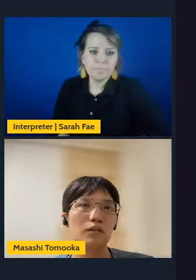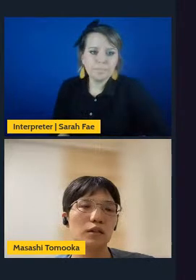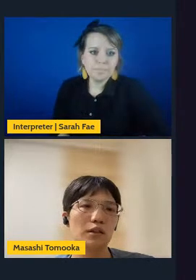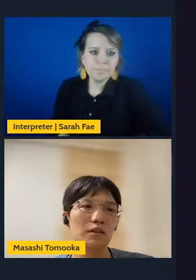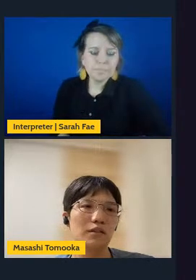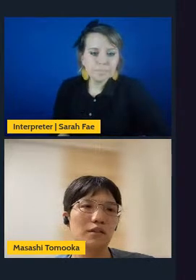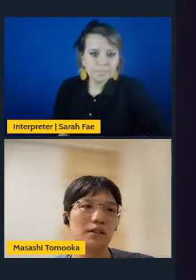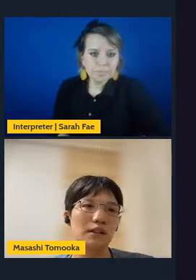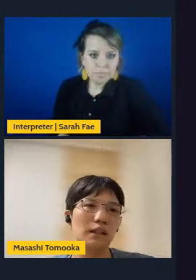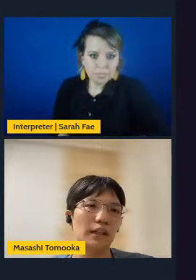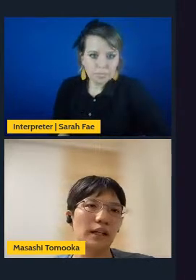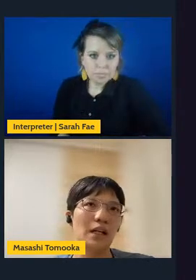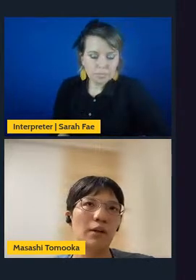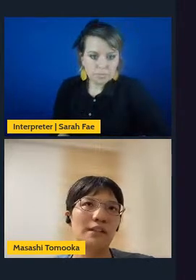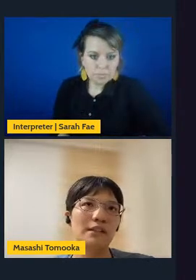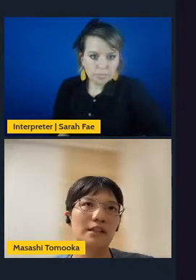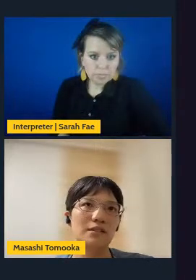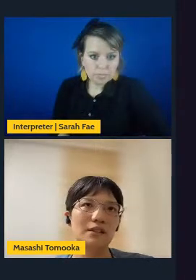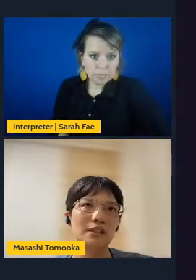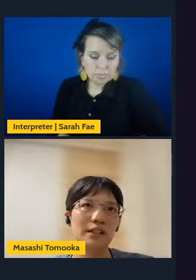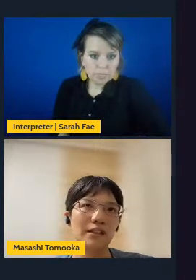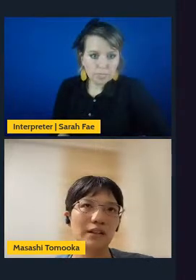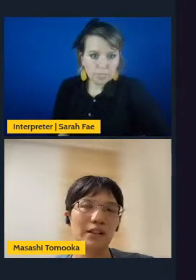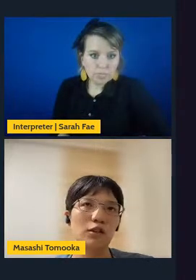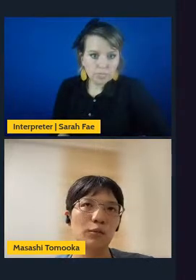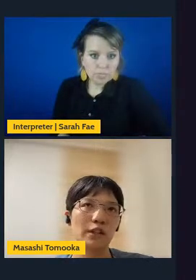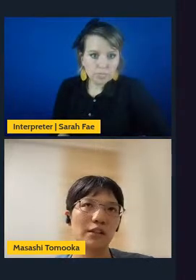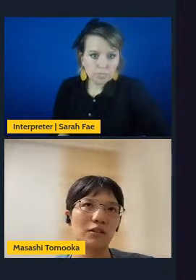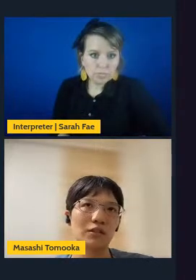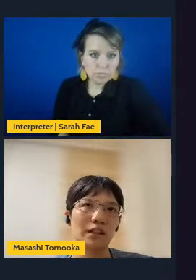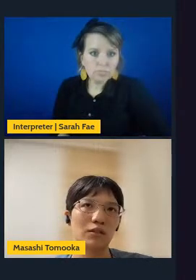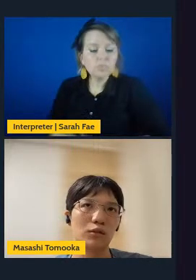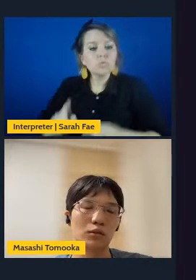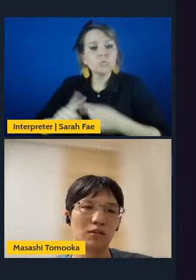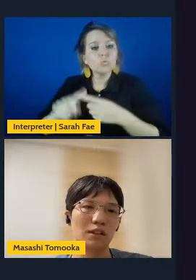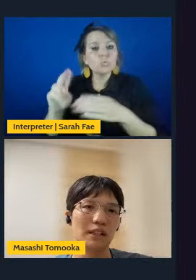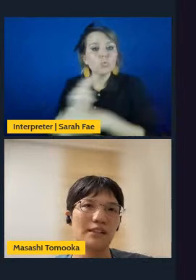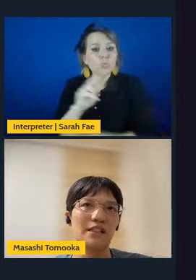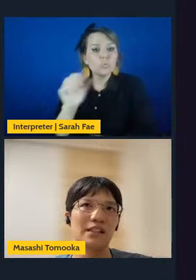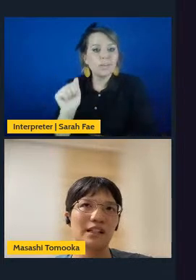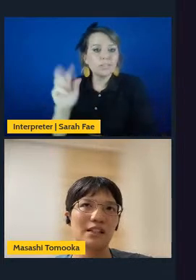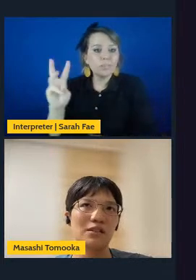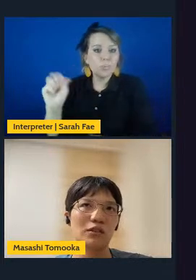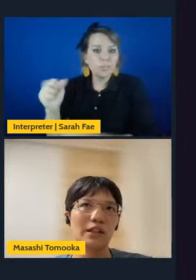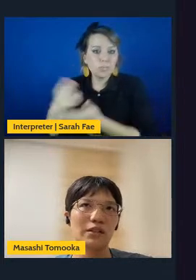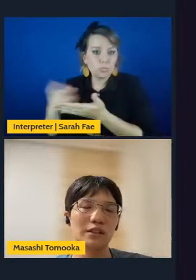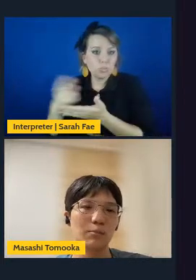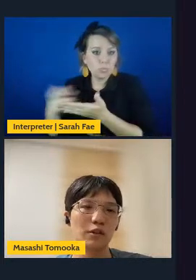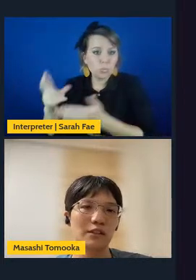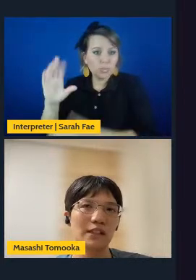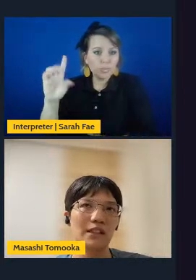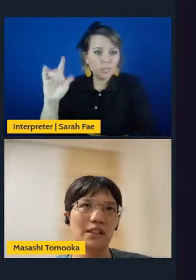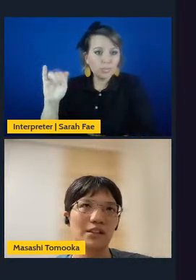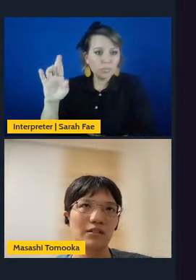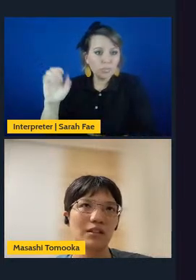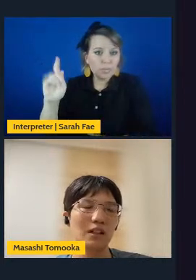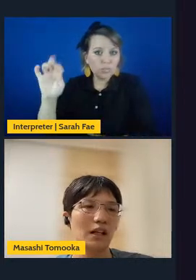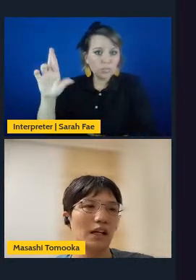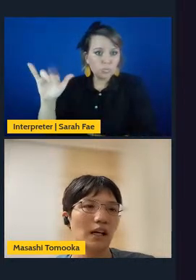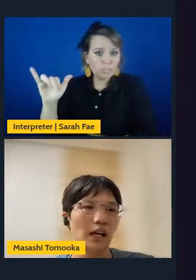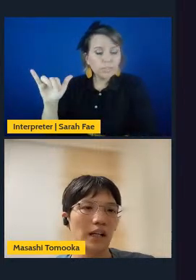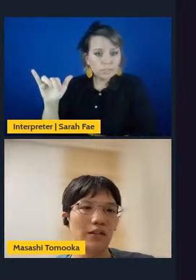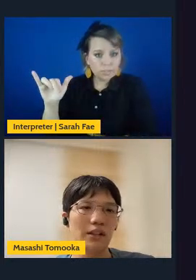And to use AWS resources directly from your front-end code, such as cognitive user pool